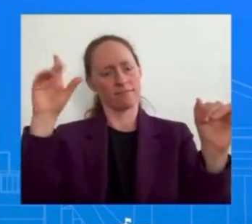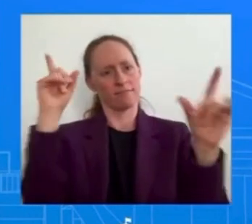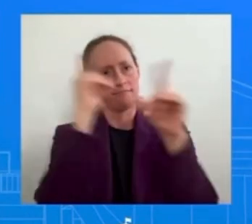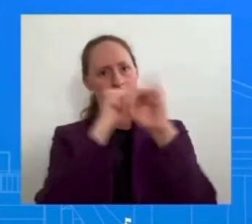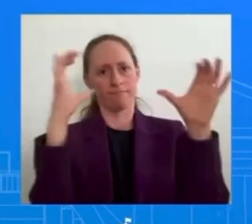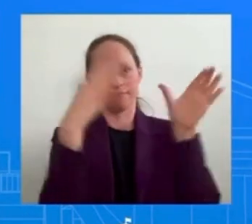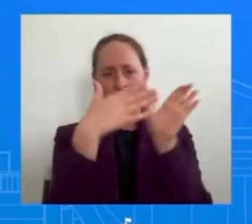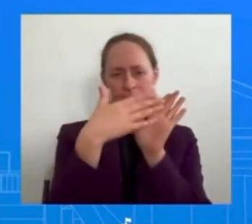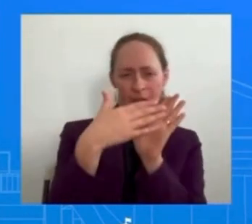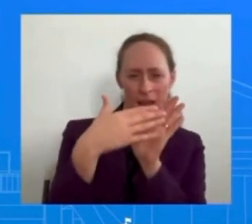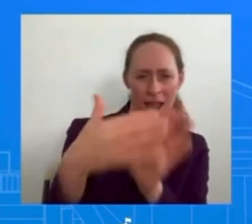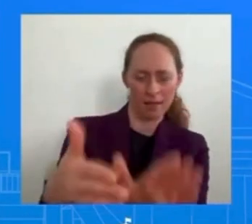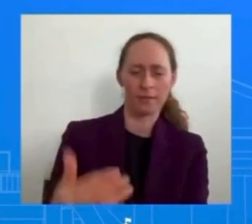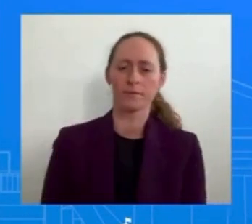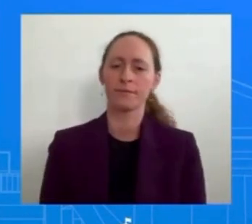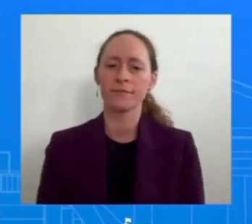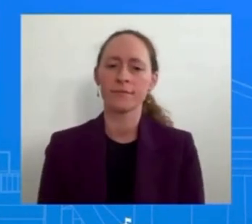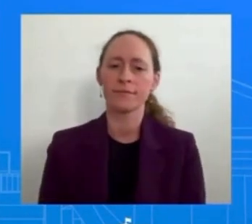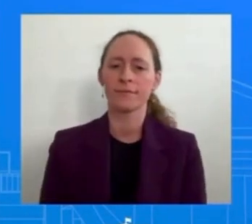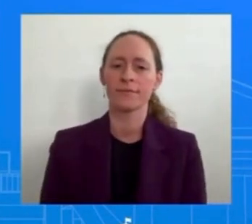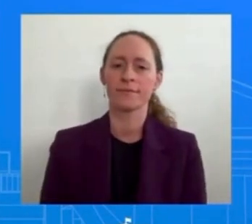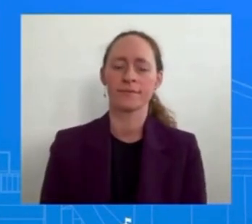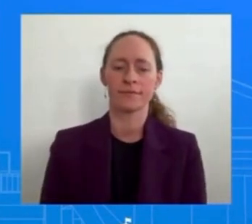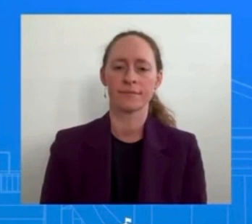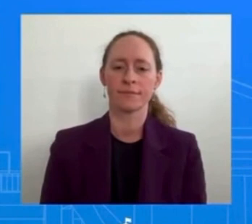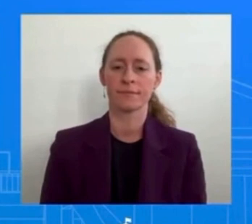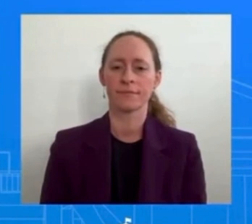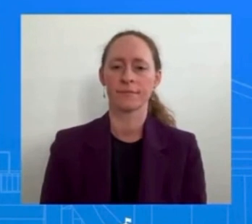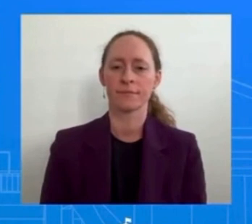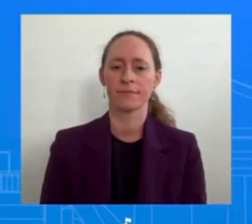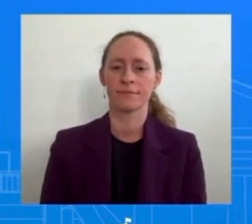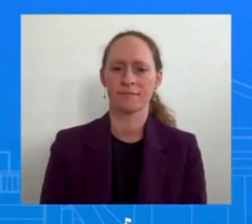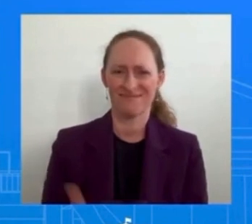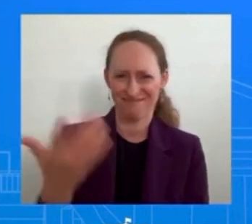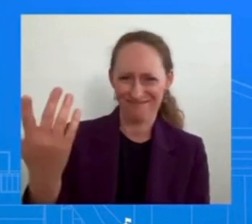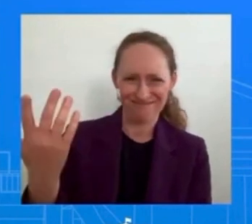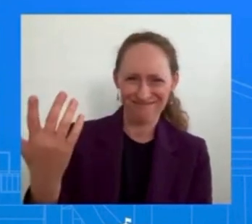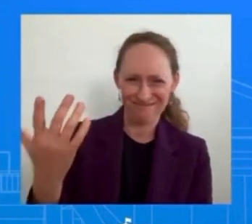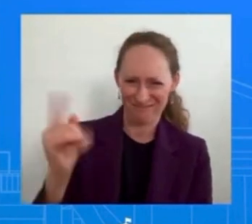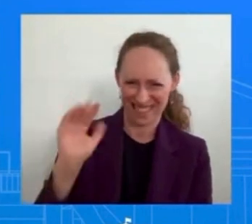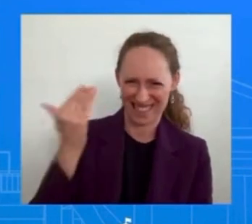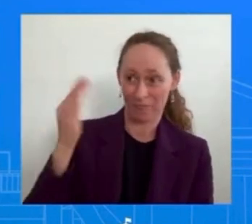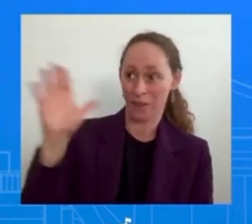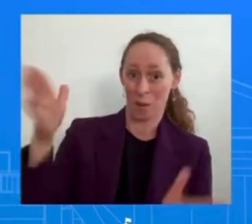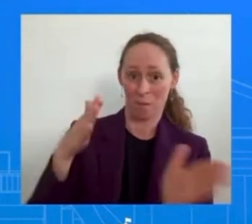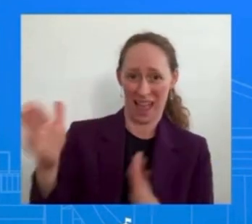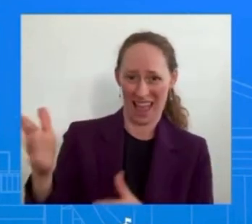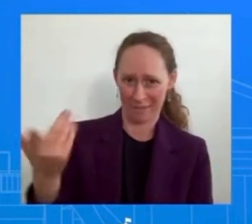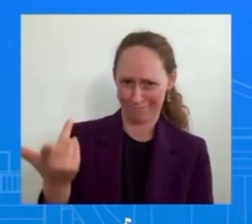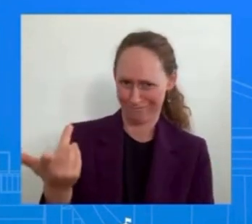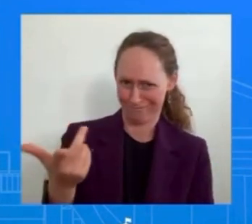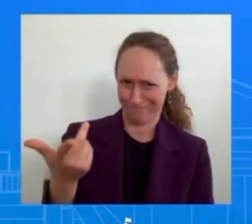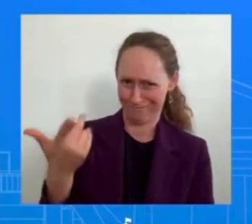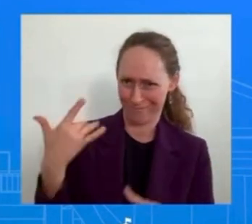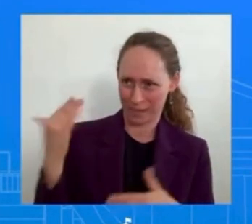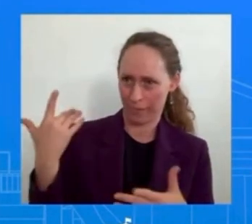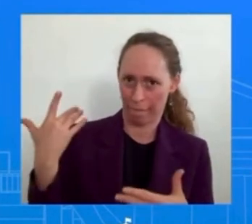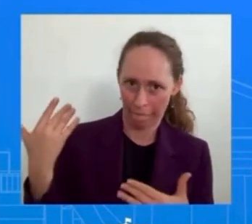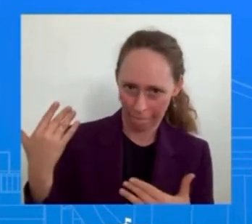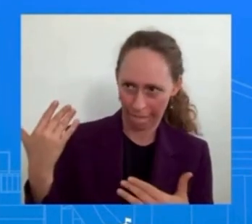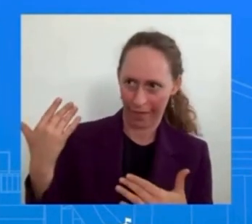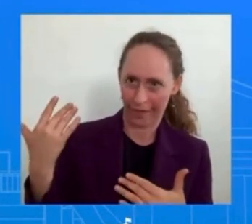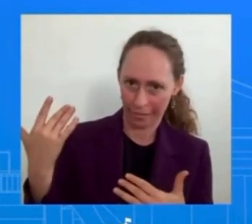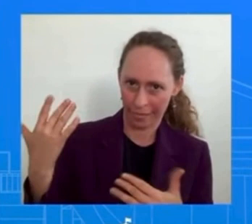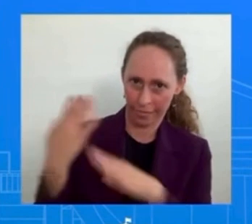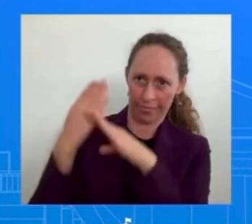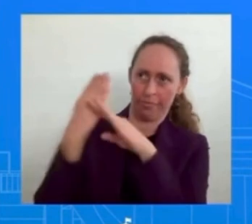that his broader plan, though, isn't really moving forward? It will undo some of the economic progress that he's been out touting. Oh, no, not at all. I mean, we just talked